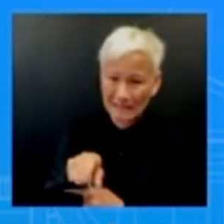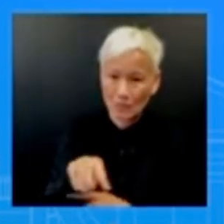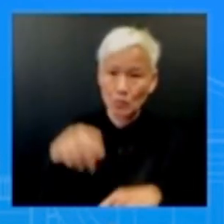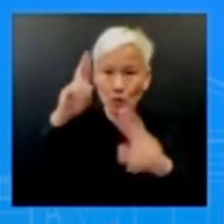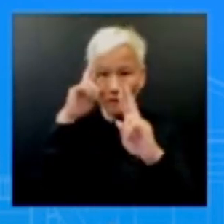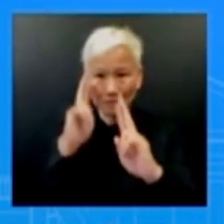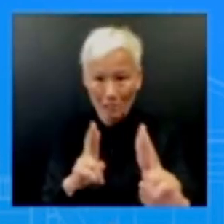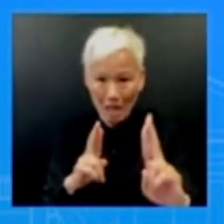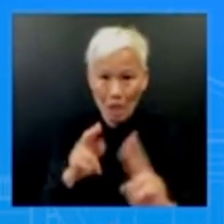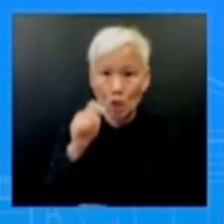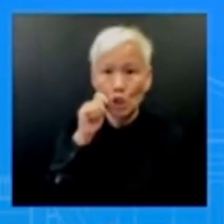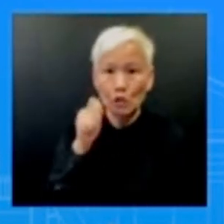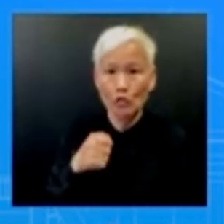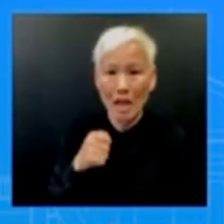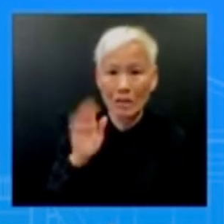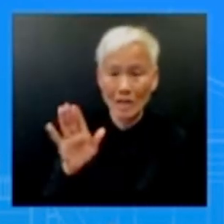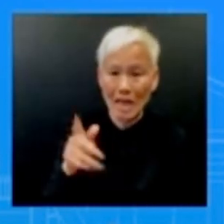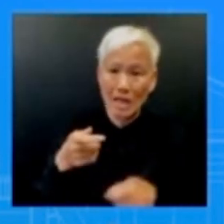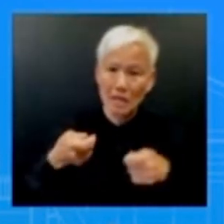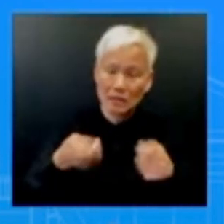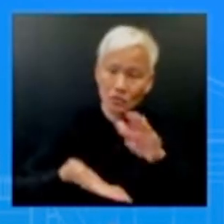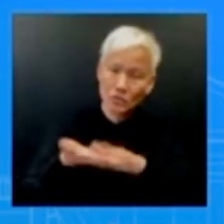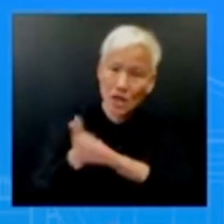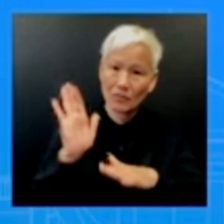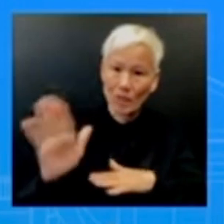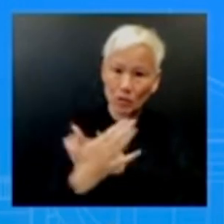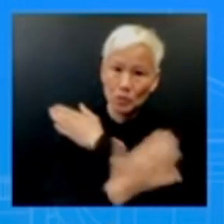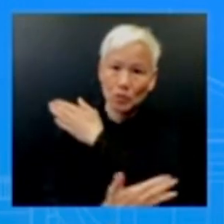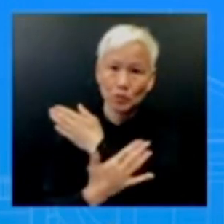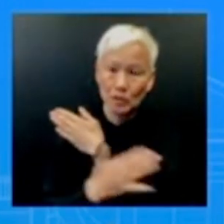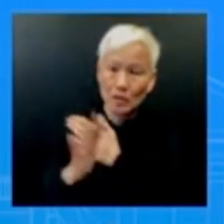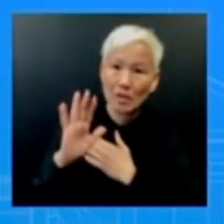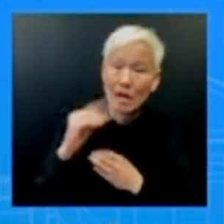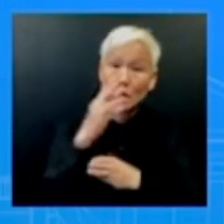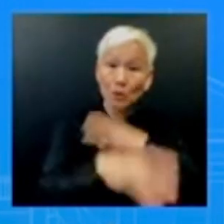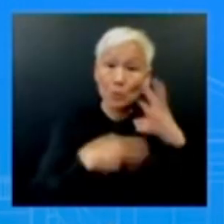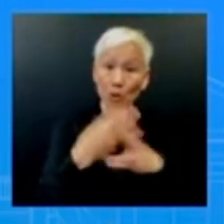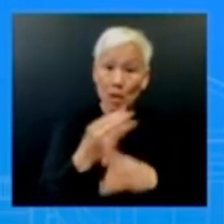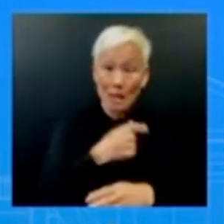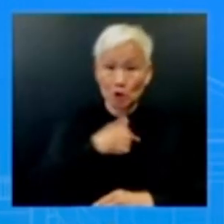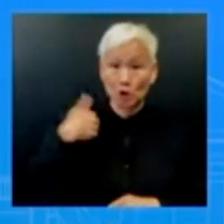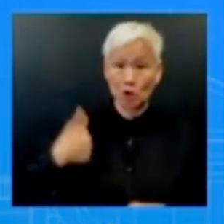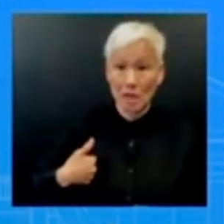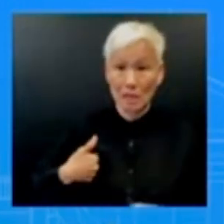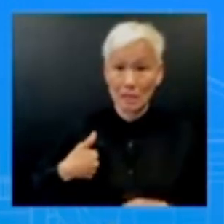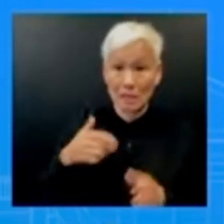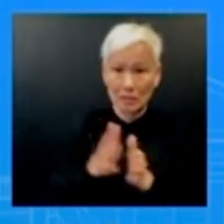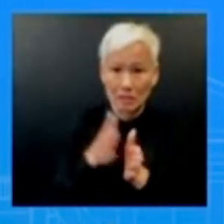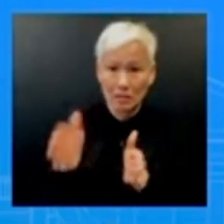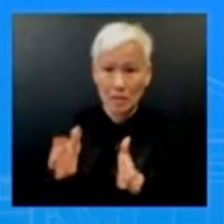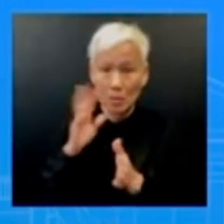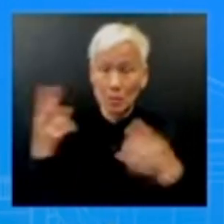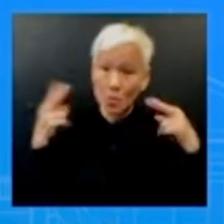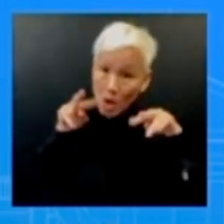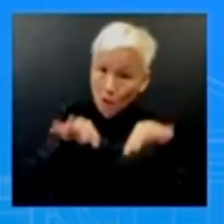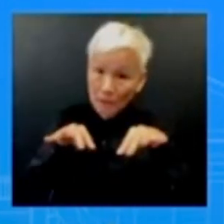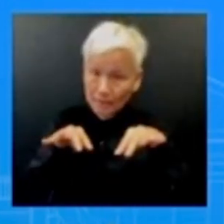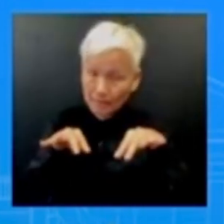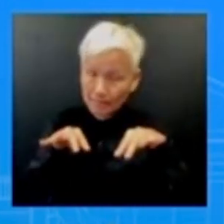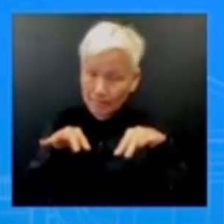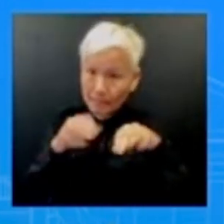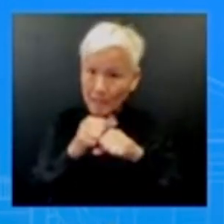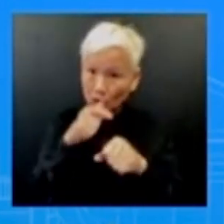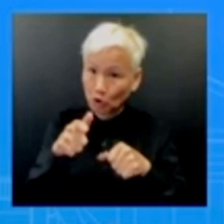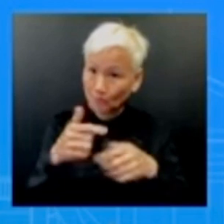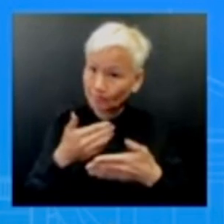world and China's neighbors will certainly be watching closely. Now, I also have a few updates for you on Israel. First, we welcome